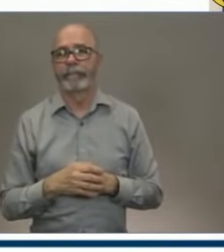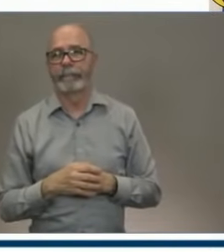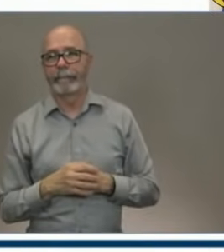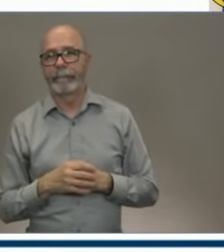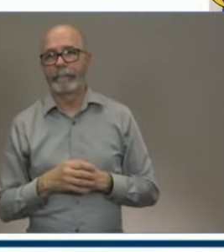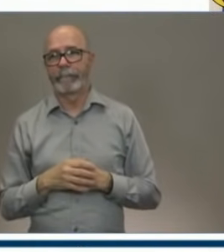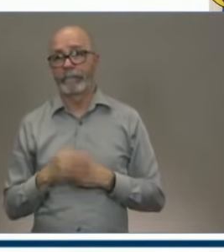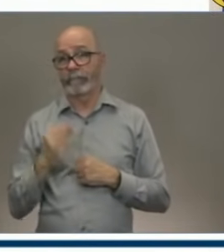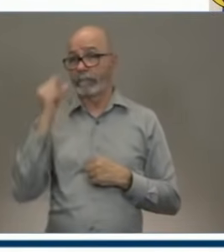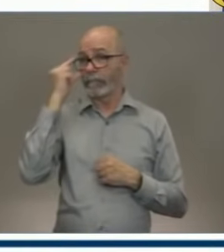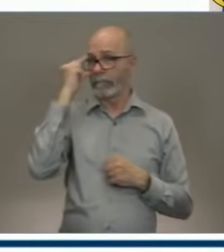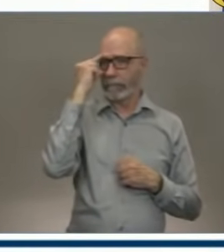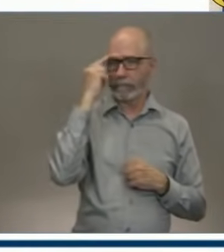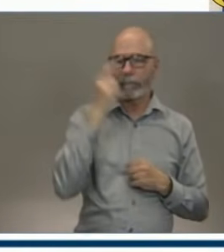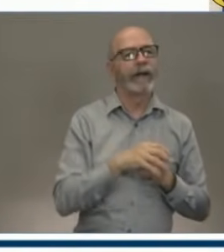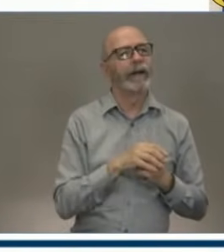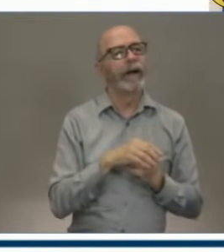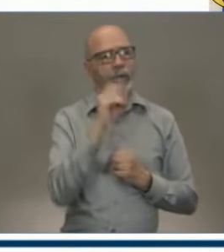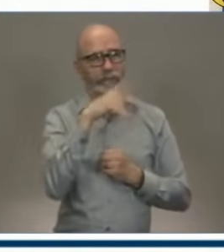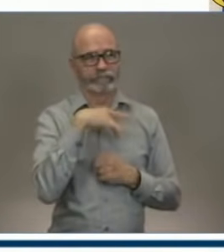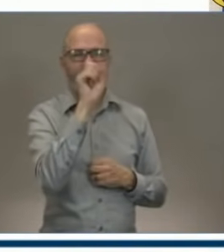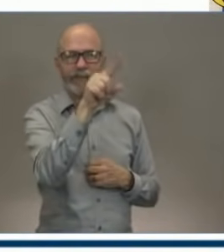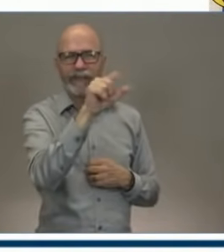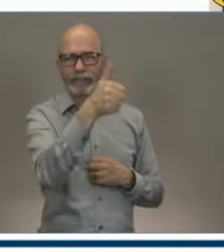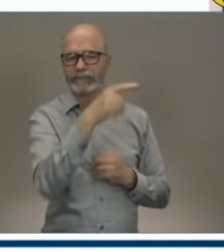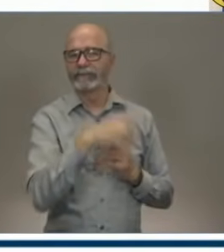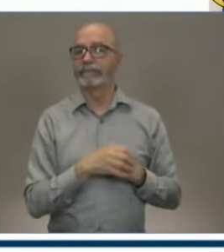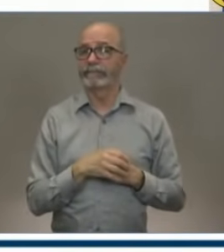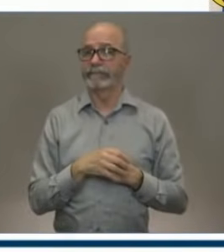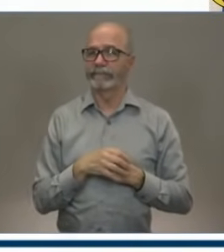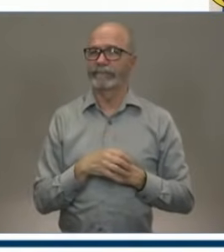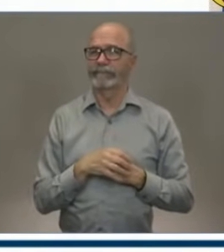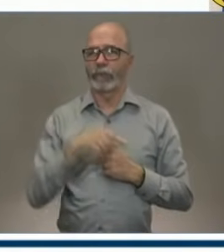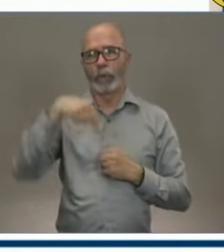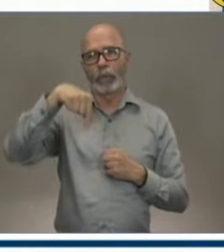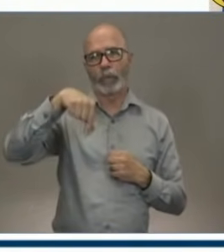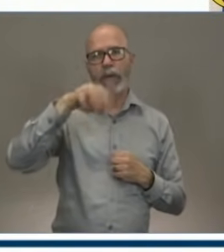update on the discussion with the QMJHL.